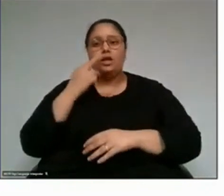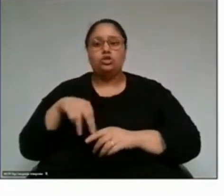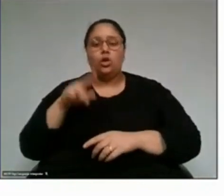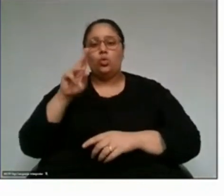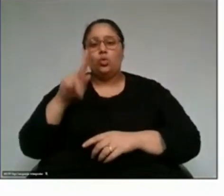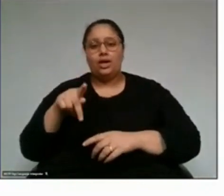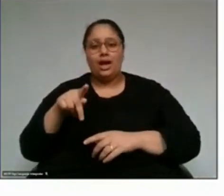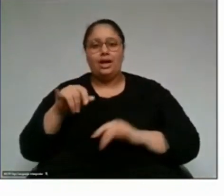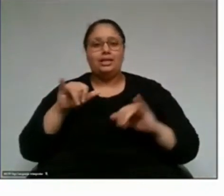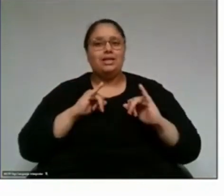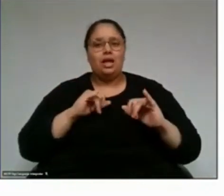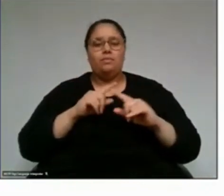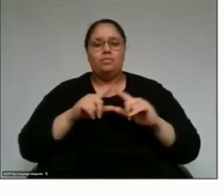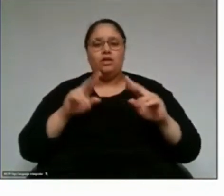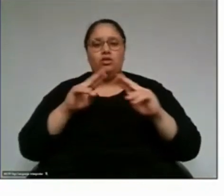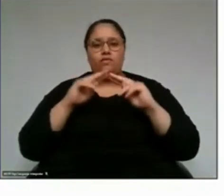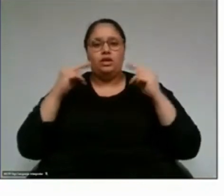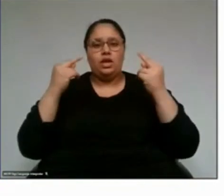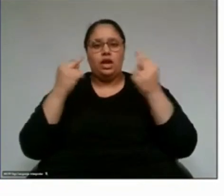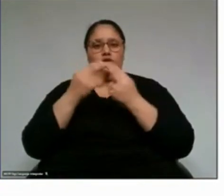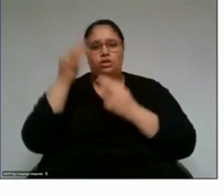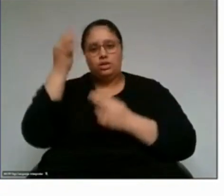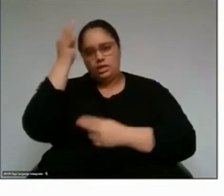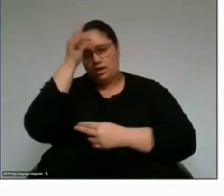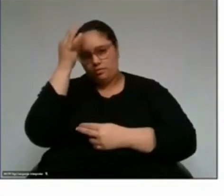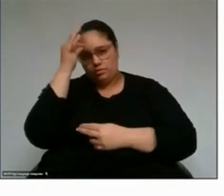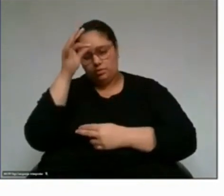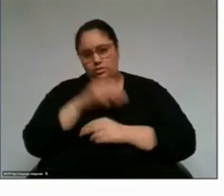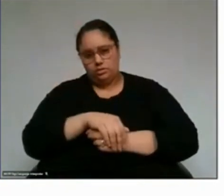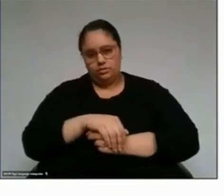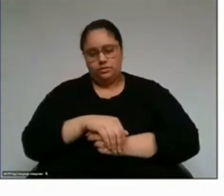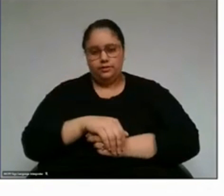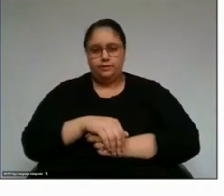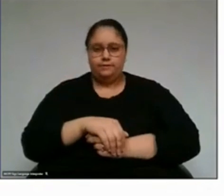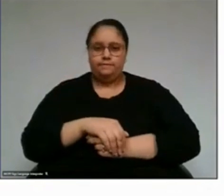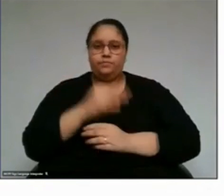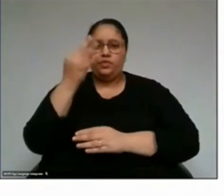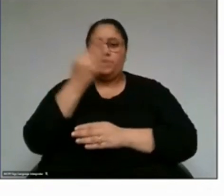the same as that of national government, and he knows it full well. Members, 3